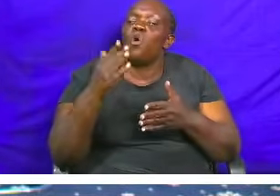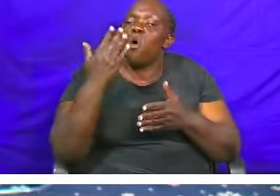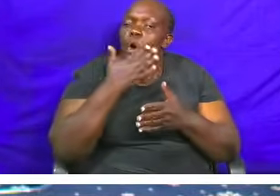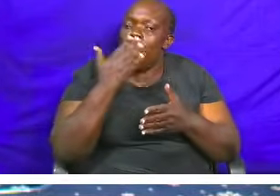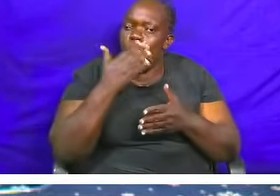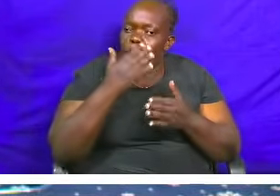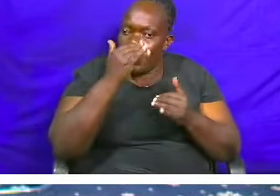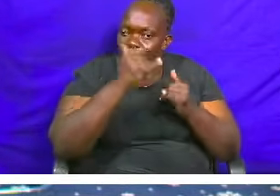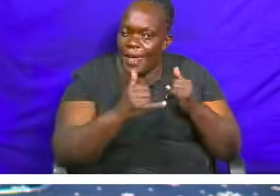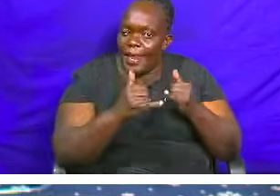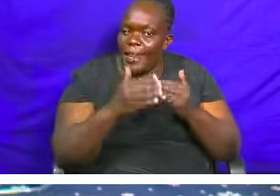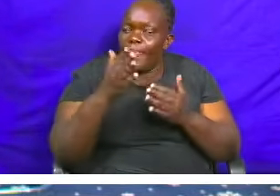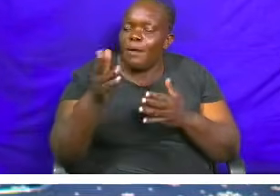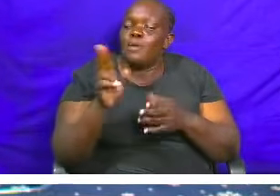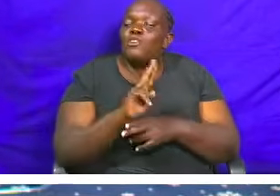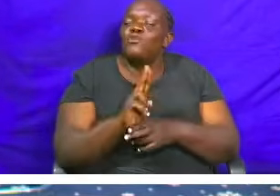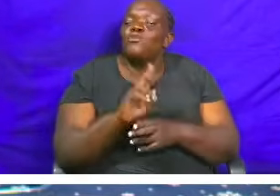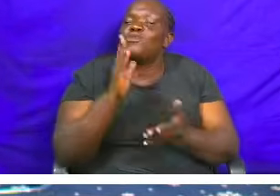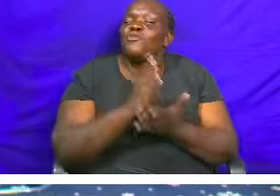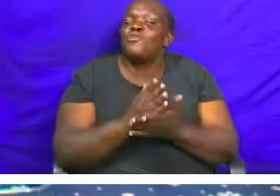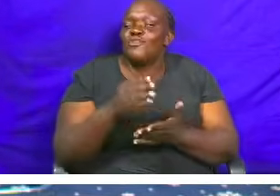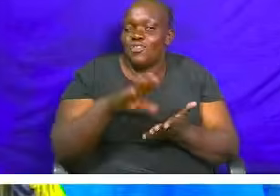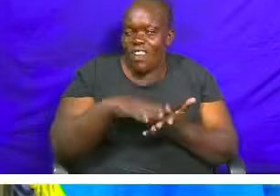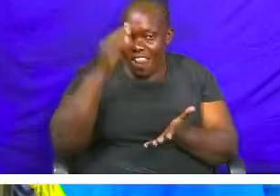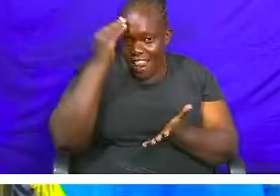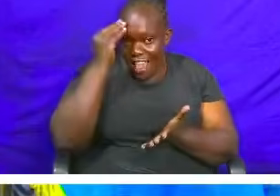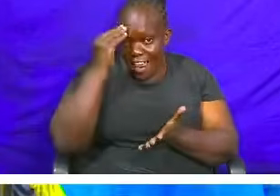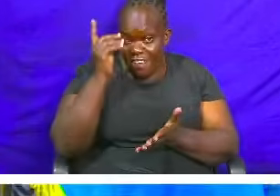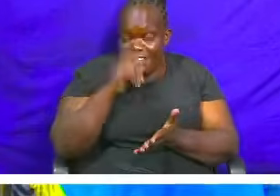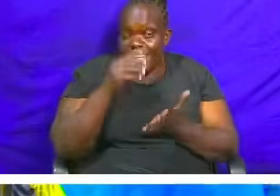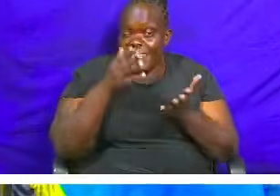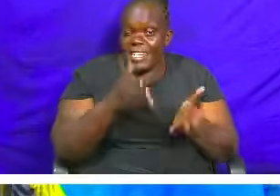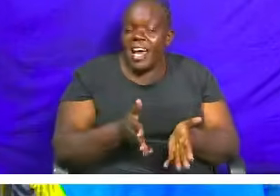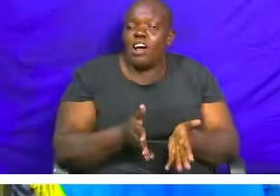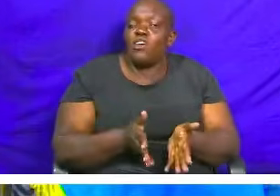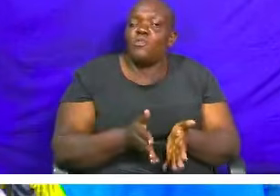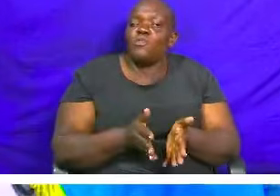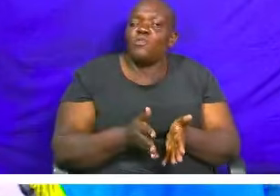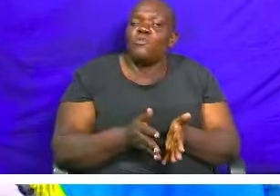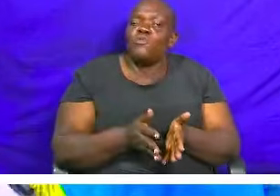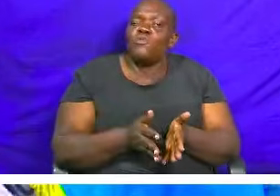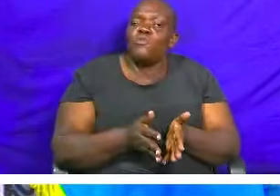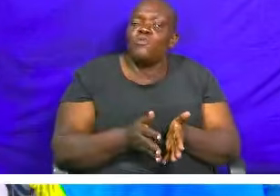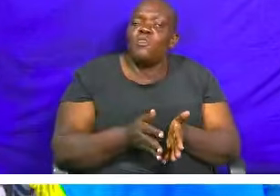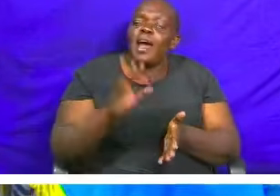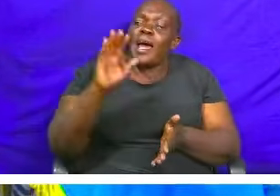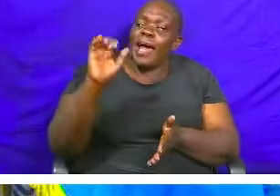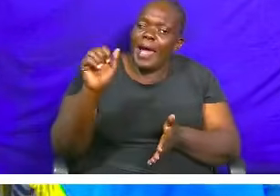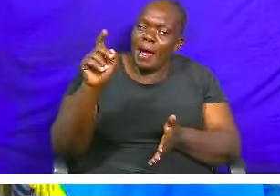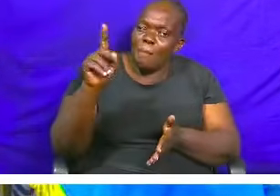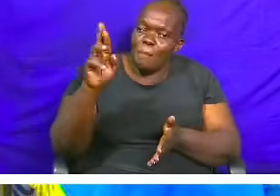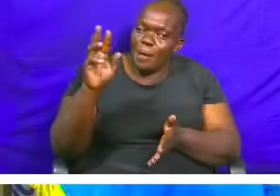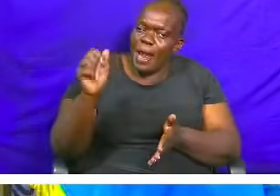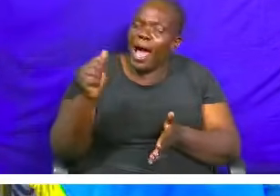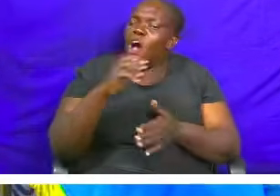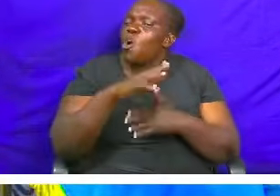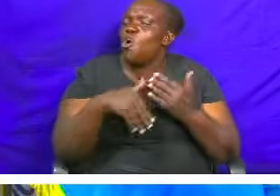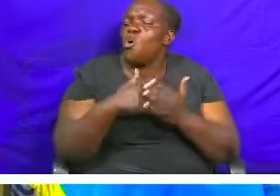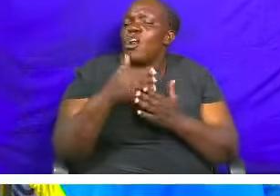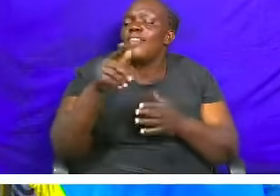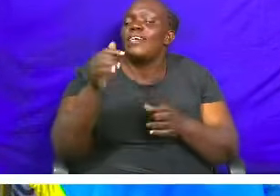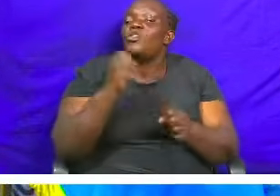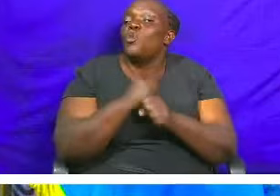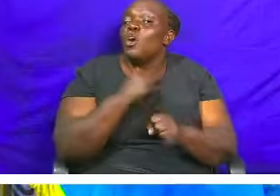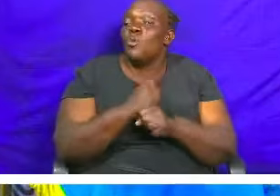you've Nafikiri hapo ni differentiated. tumesoma, si ndio? Tumeelewa hapo kidogo. Now, so now for EPRA, now it deals with all of those 3? Yes,